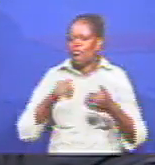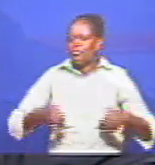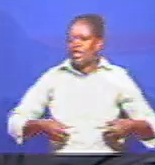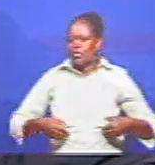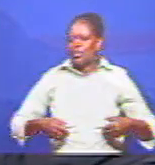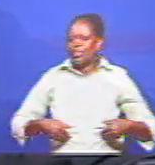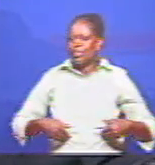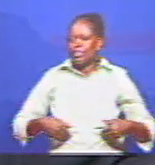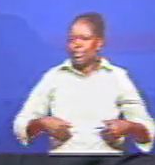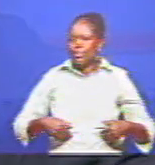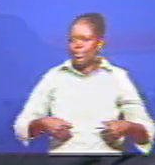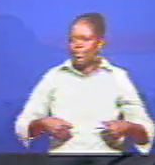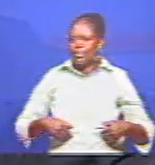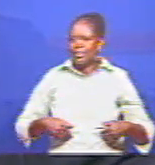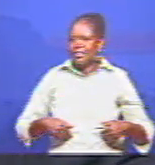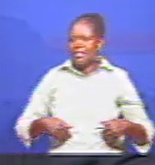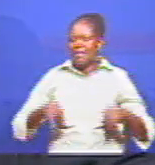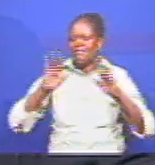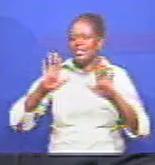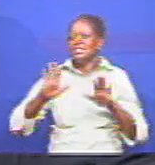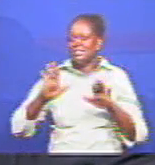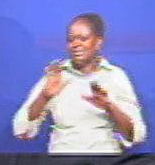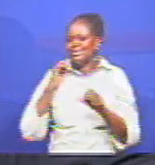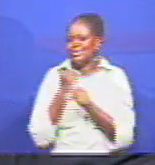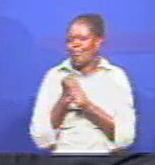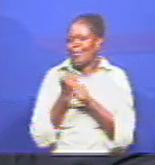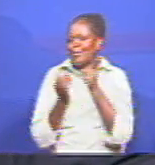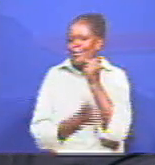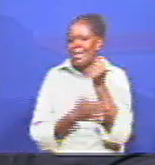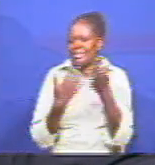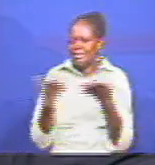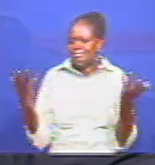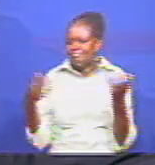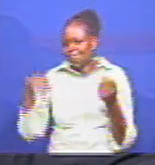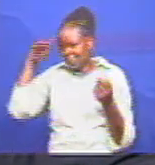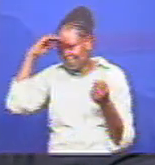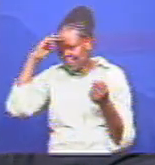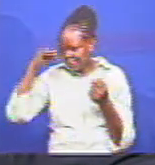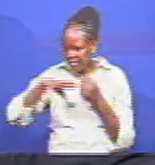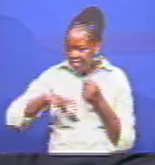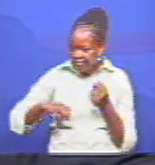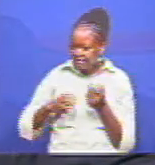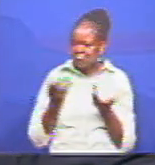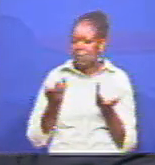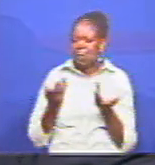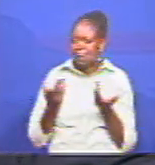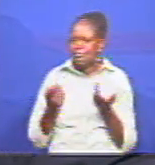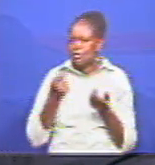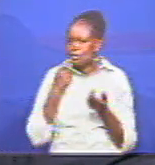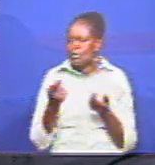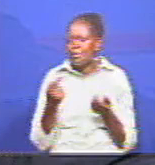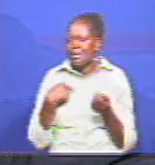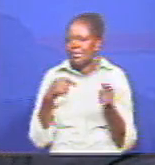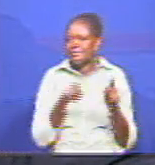know. Mm-hmm. Avoiding, you know, going out to drink or to steal and so on. Mm-hmm. So I am also